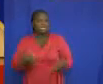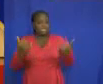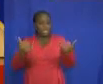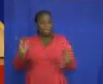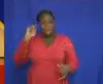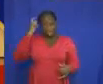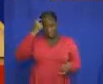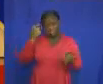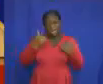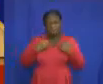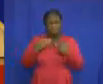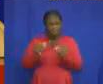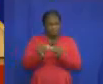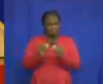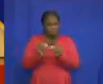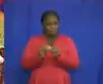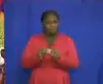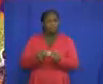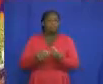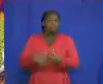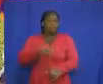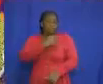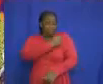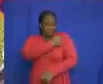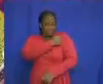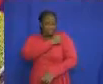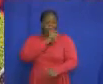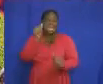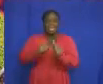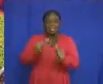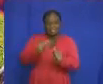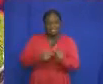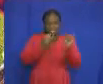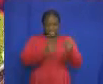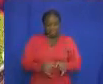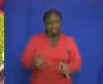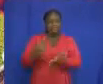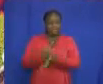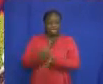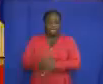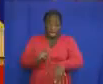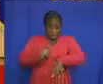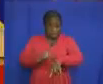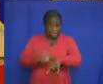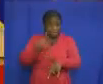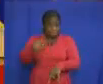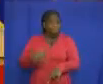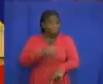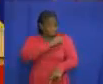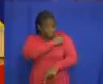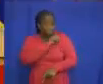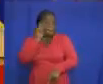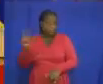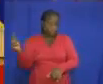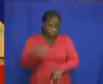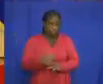na agana mambi fe no ewo kesho no ya ni o ya gbu chofa